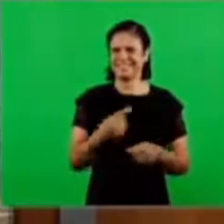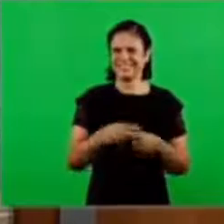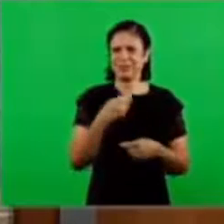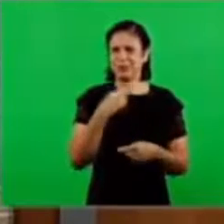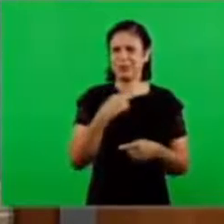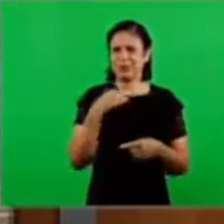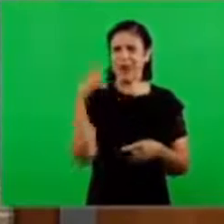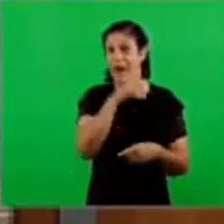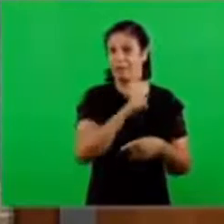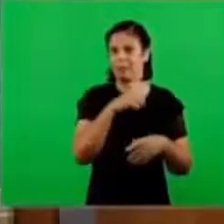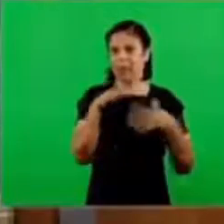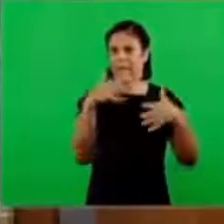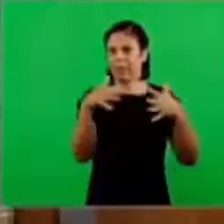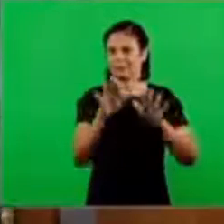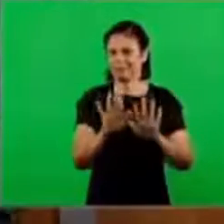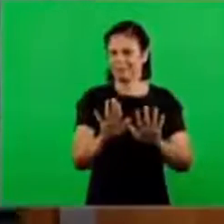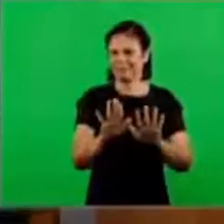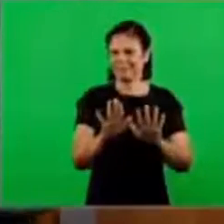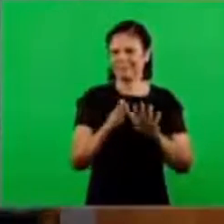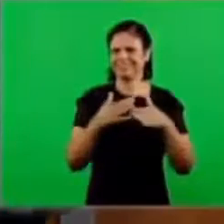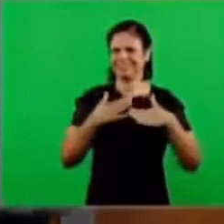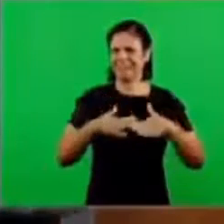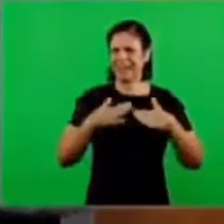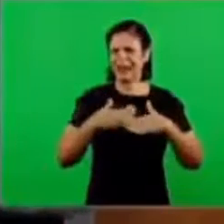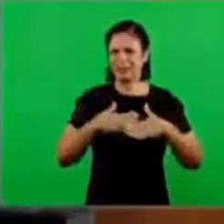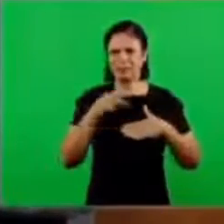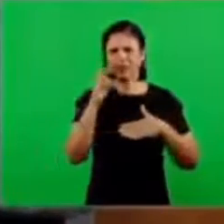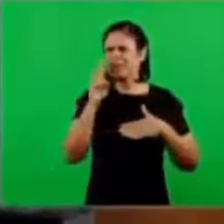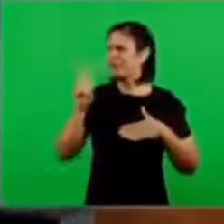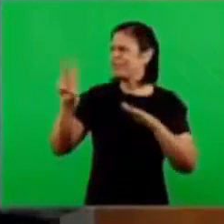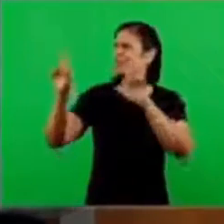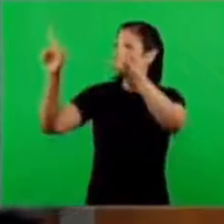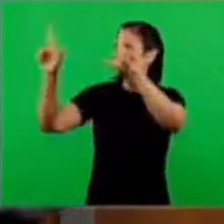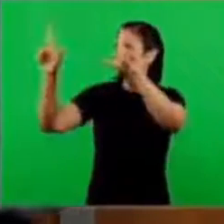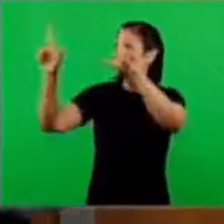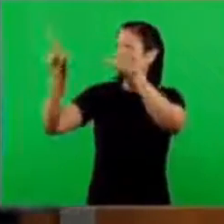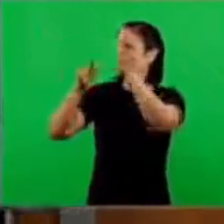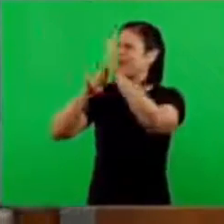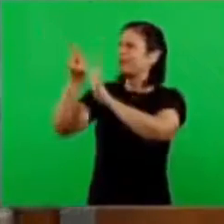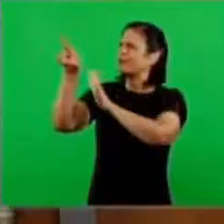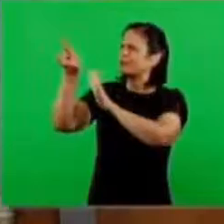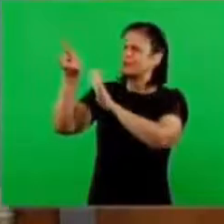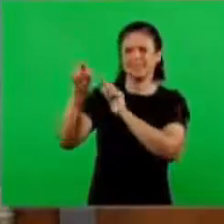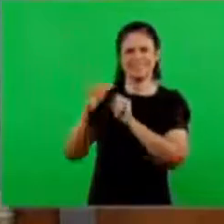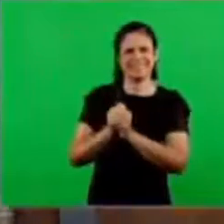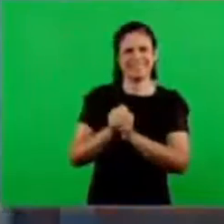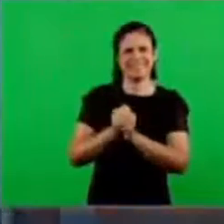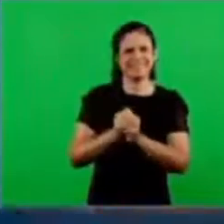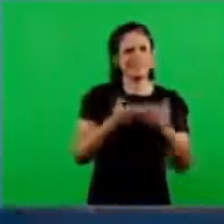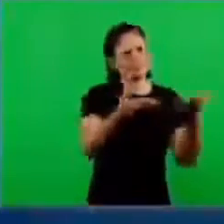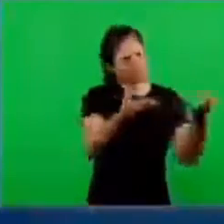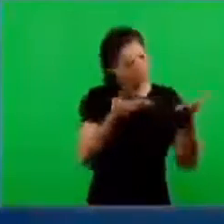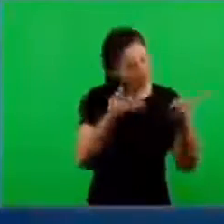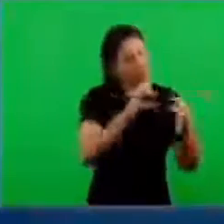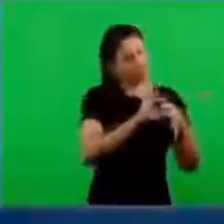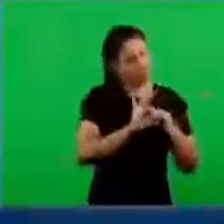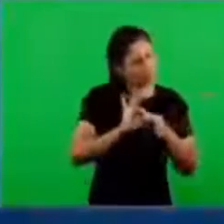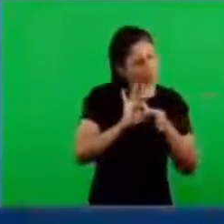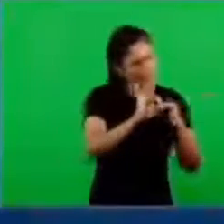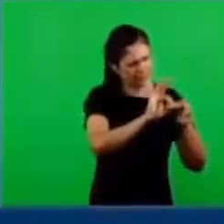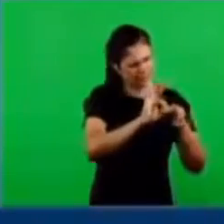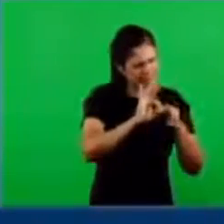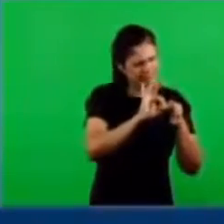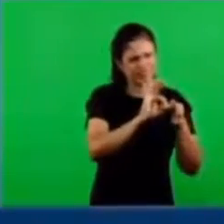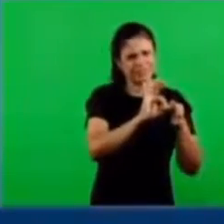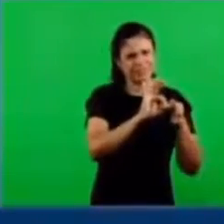they can pay attention to the answer. We don't need to rush things up. So associate the invitation and